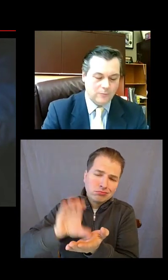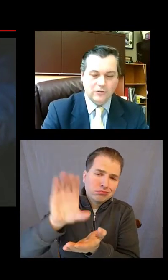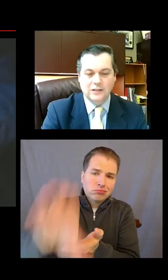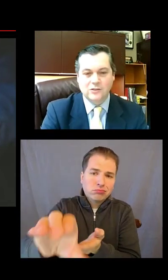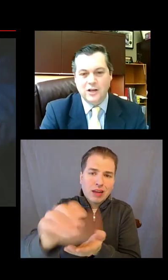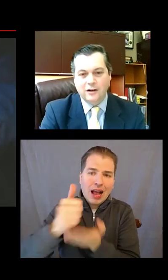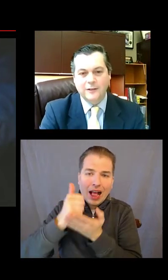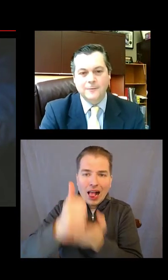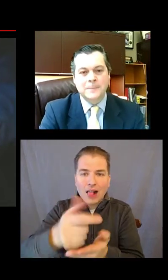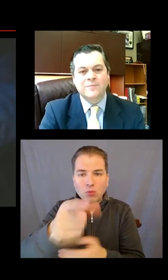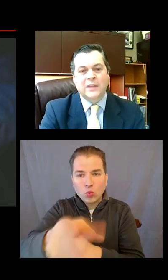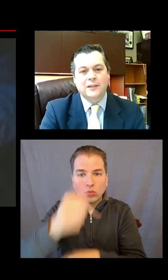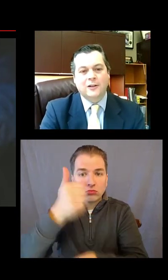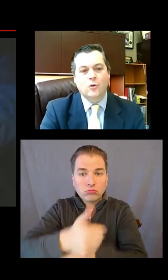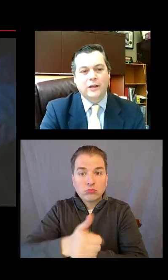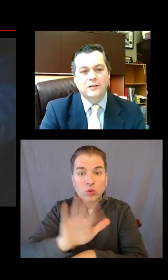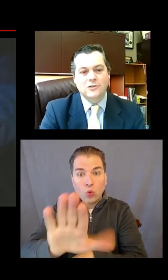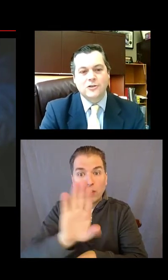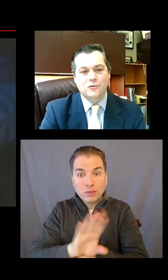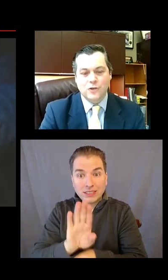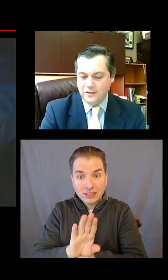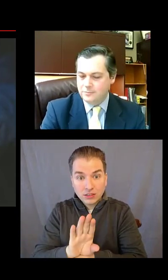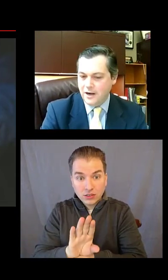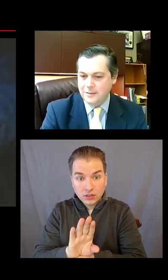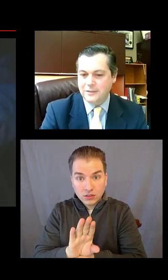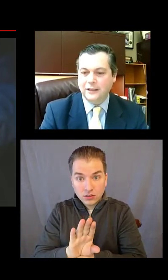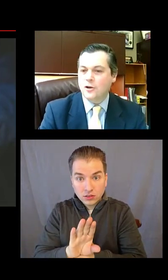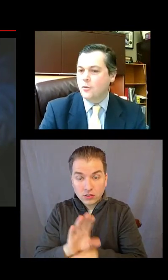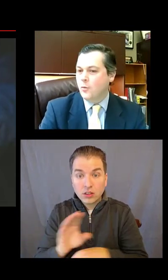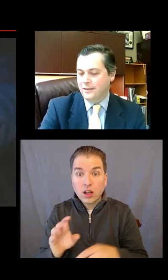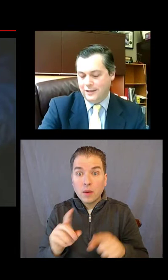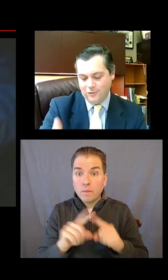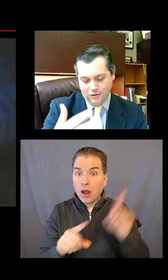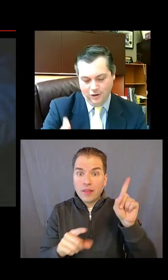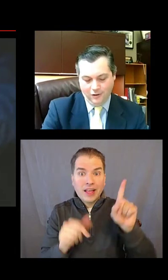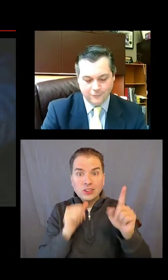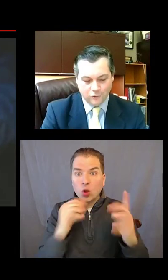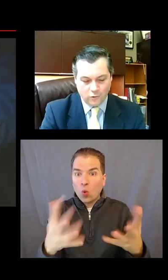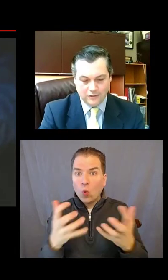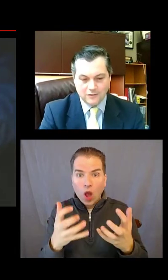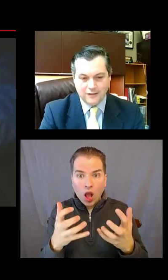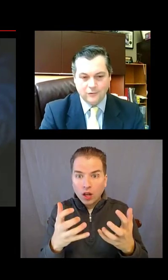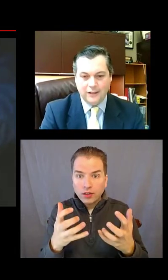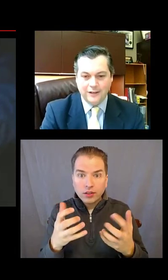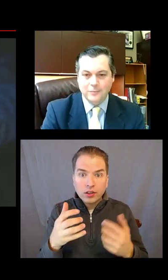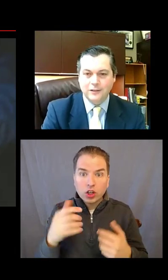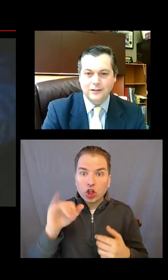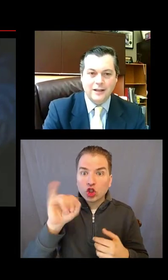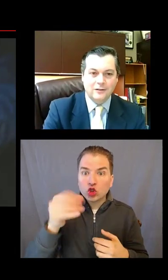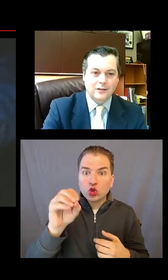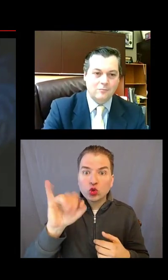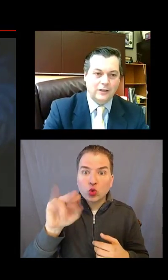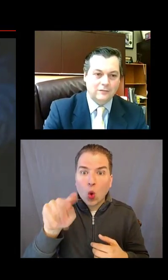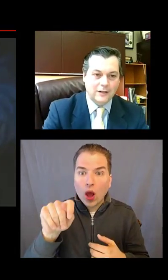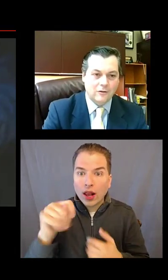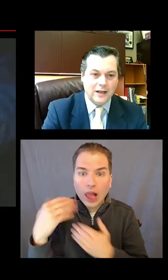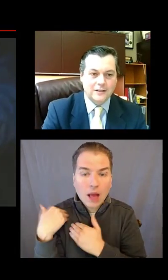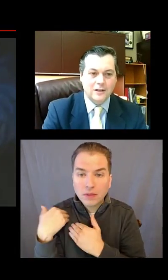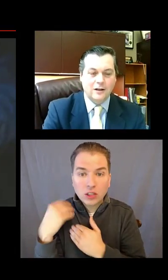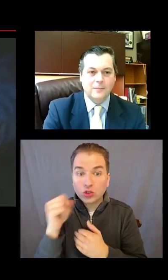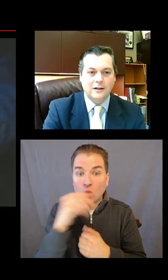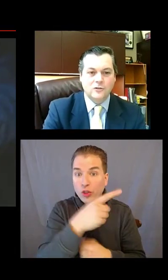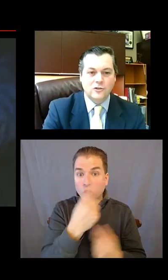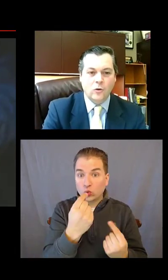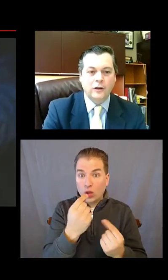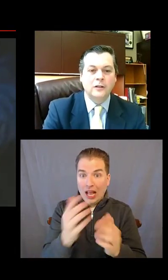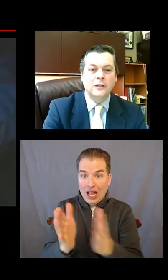wants to help you get started. They're going to contribute money, but they don't want this awful joint and several liability. They heard that Brett Farrow guy